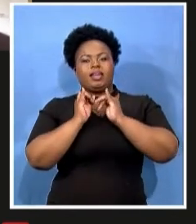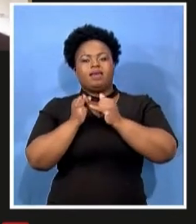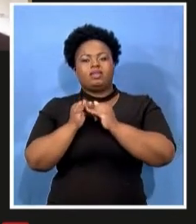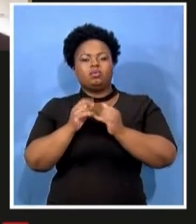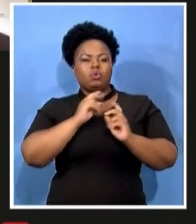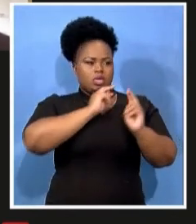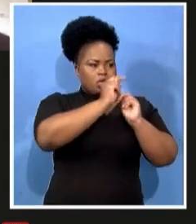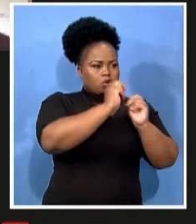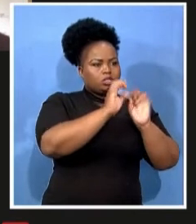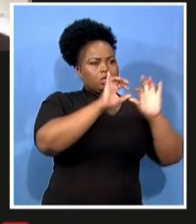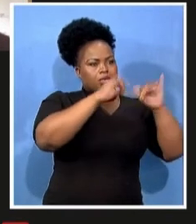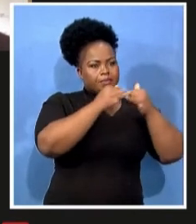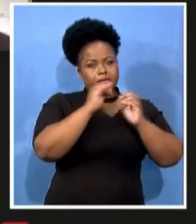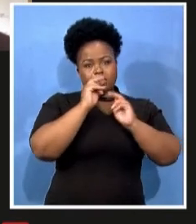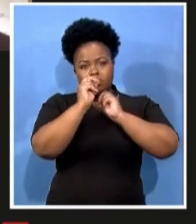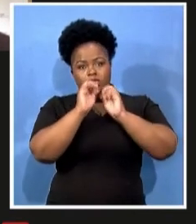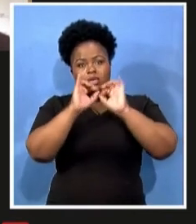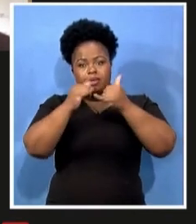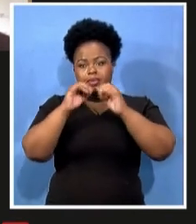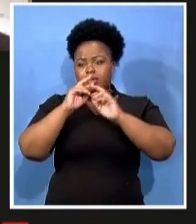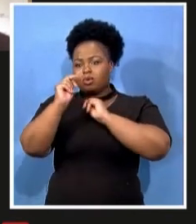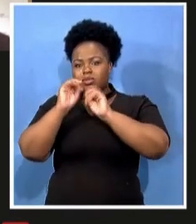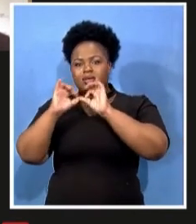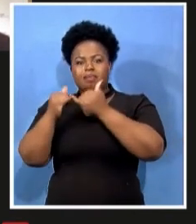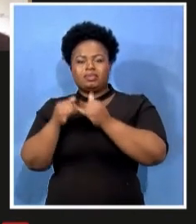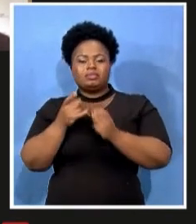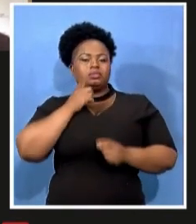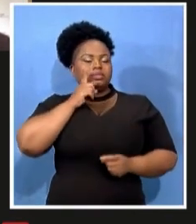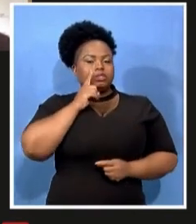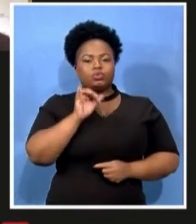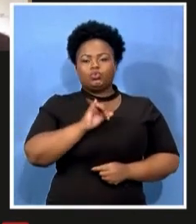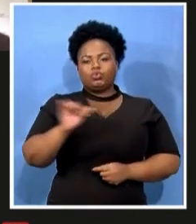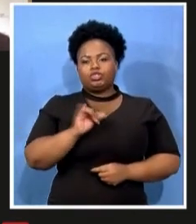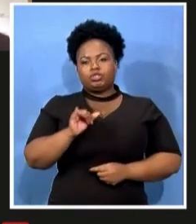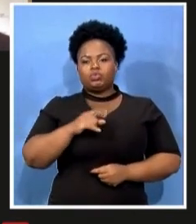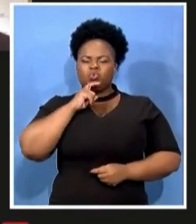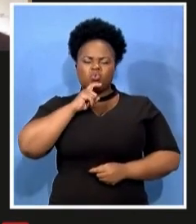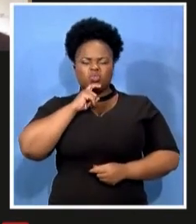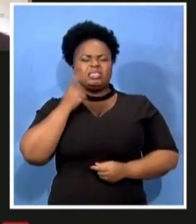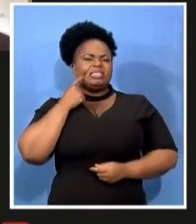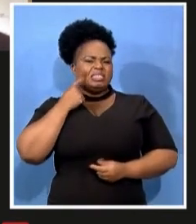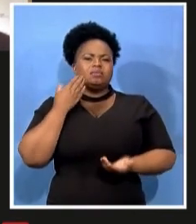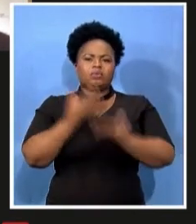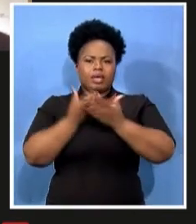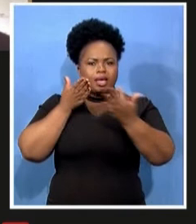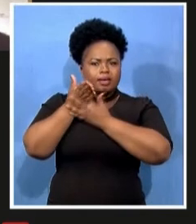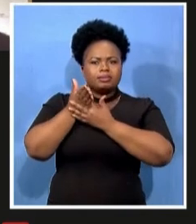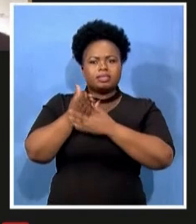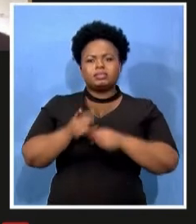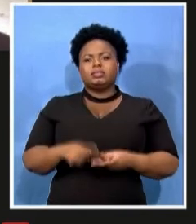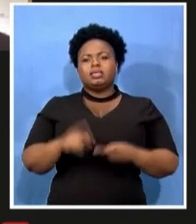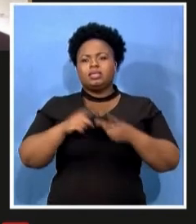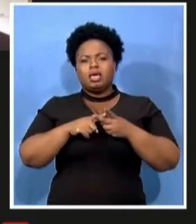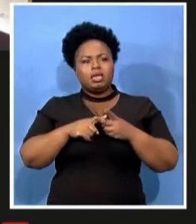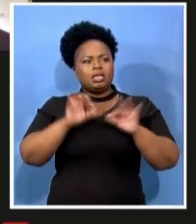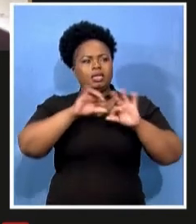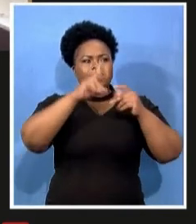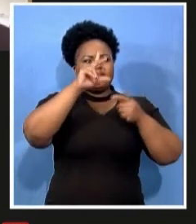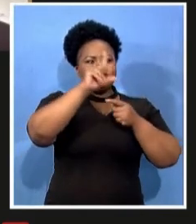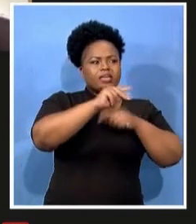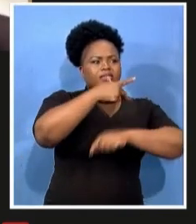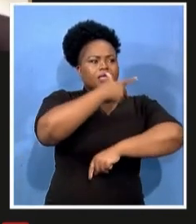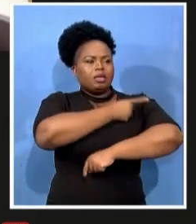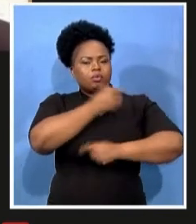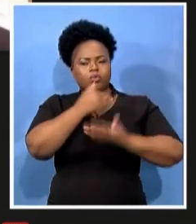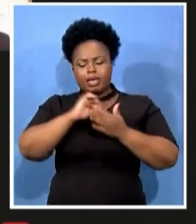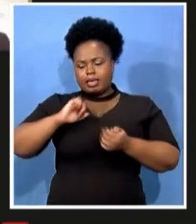use, stability during the storage. All of those issues become important. Then the issue of cost and registration are